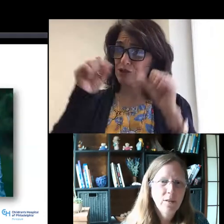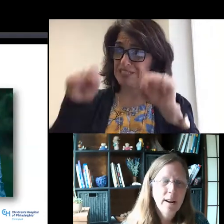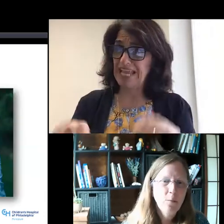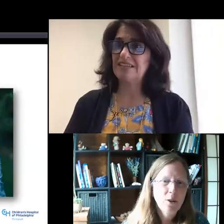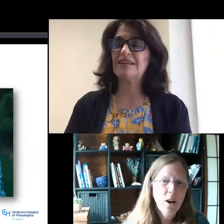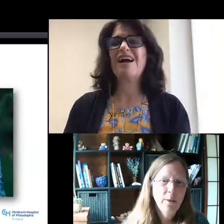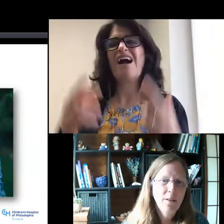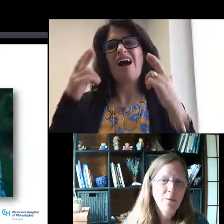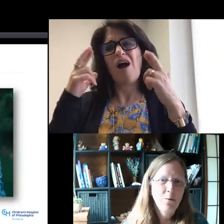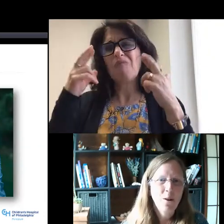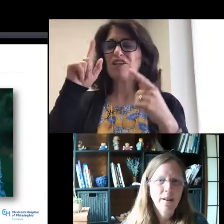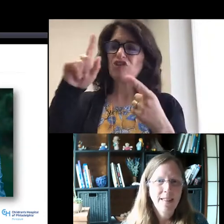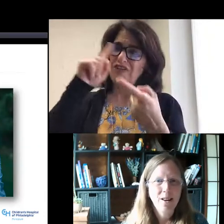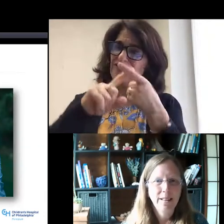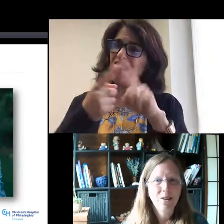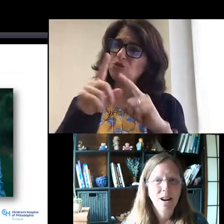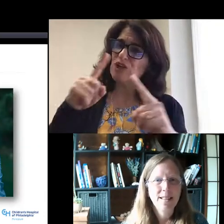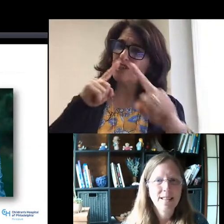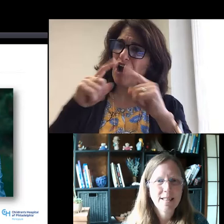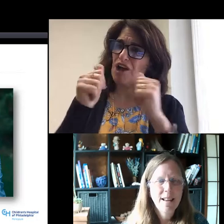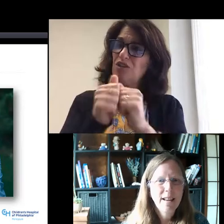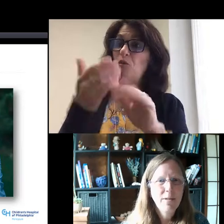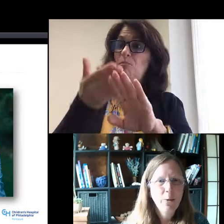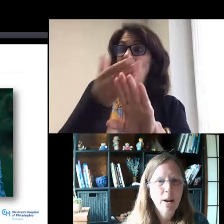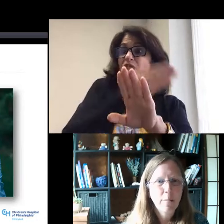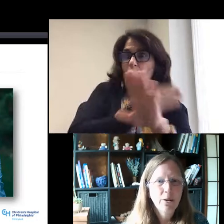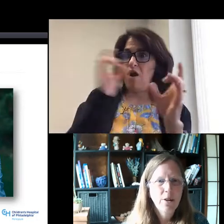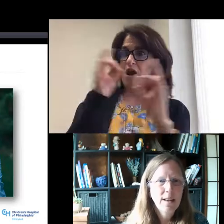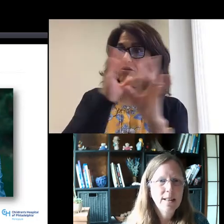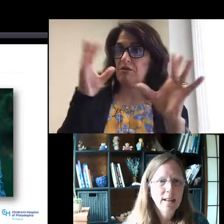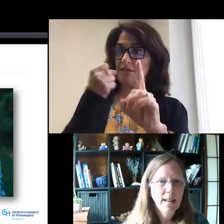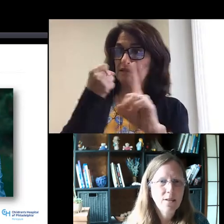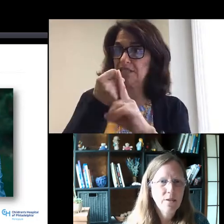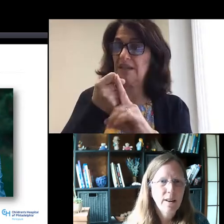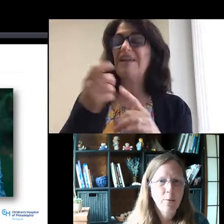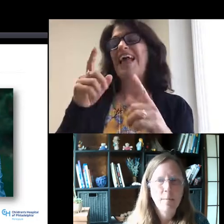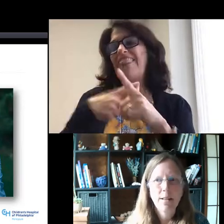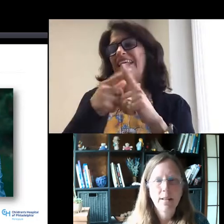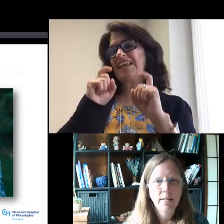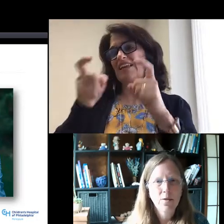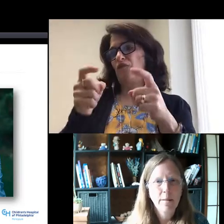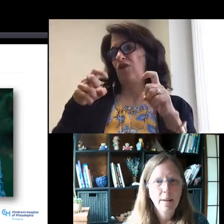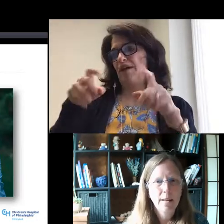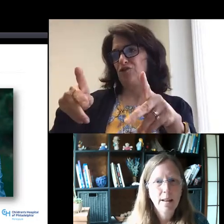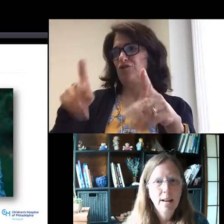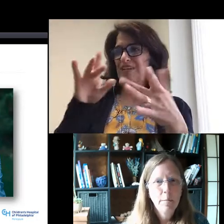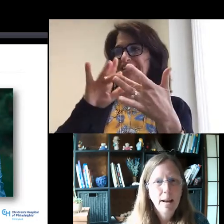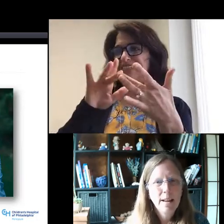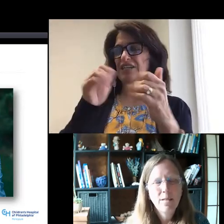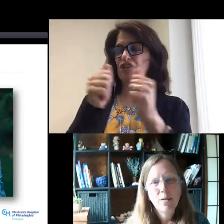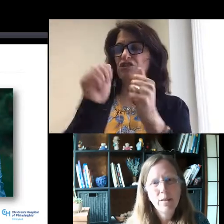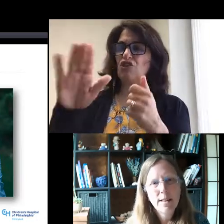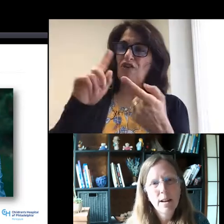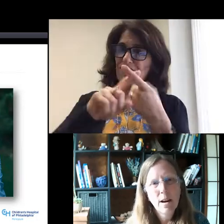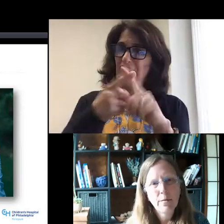Hopefully, your friend will talk with you before they are in a crisis, giving you an opportunity to connect your friend with mental health treatment. But